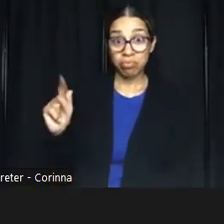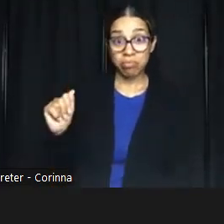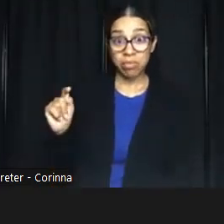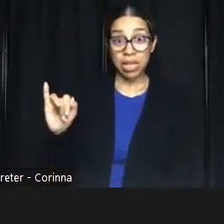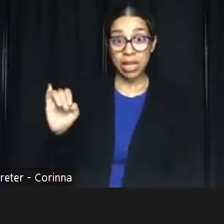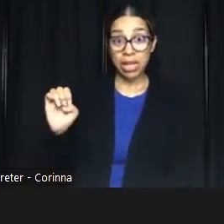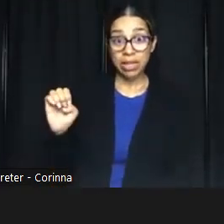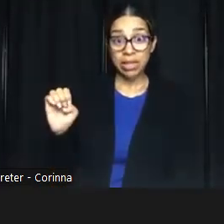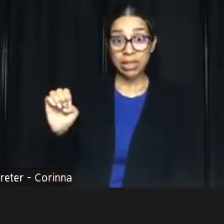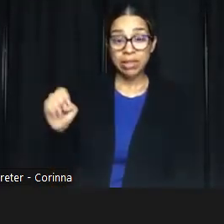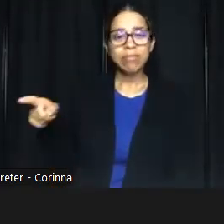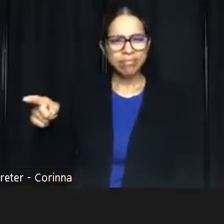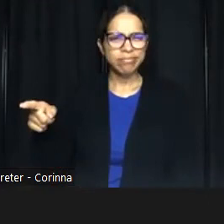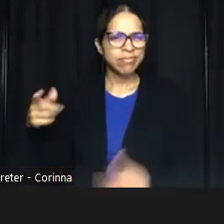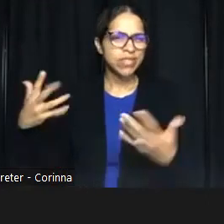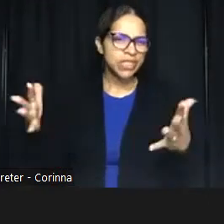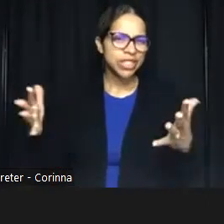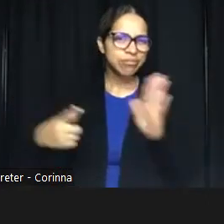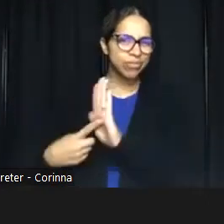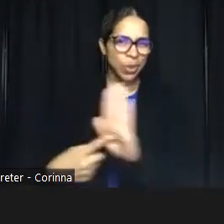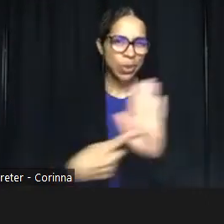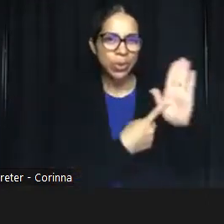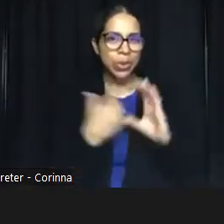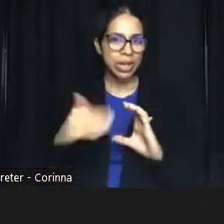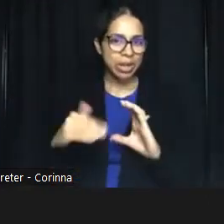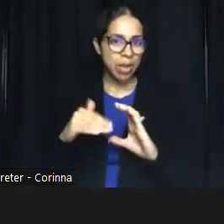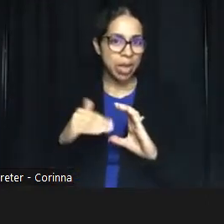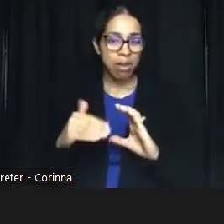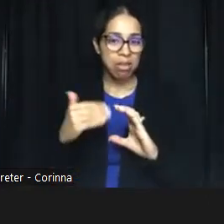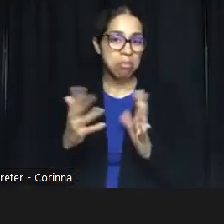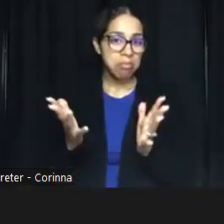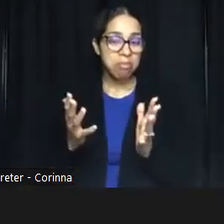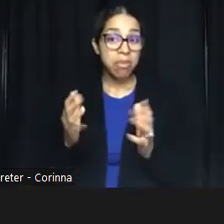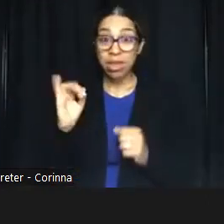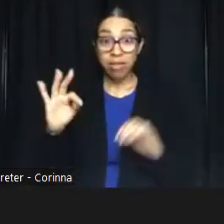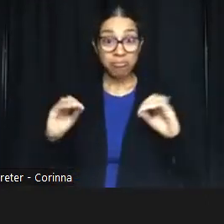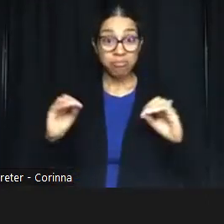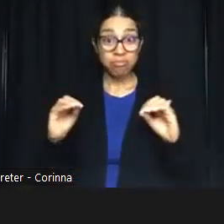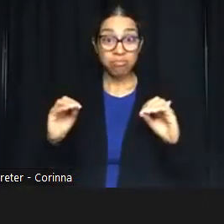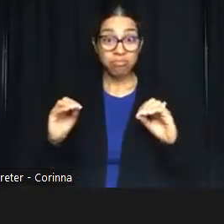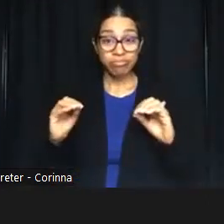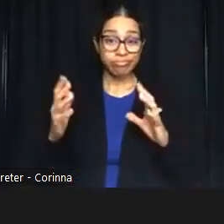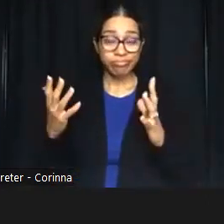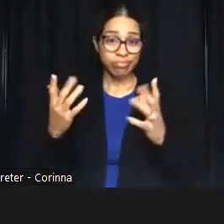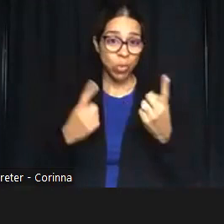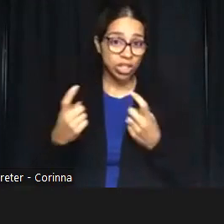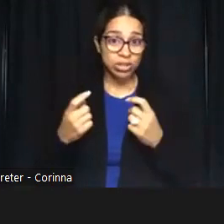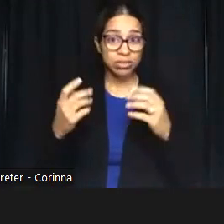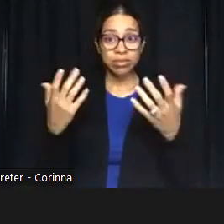She did share her email address. If not, you can always reach me and I can get you connected with